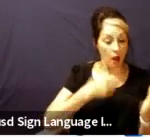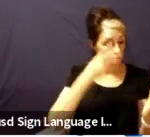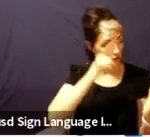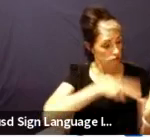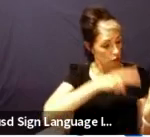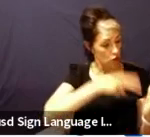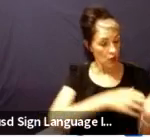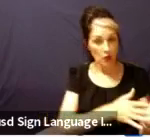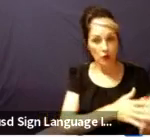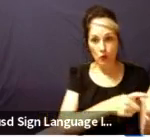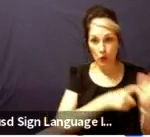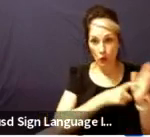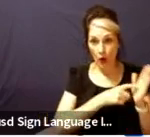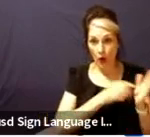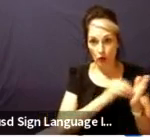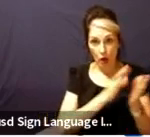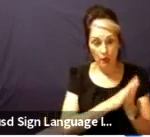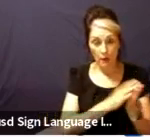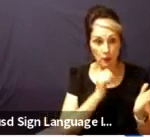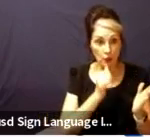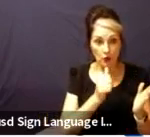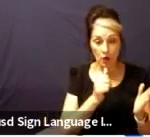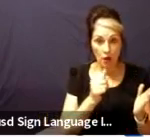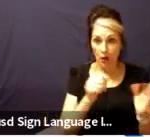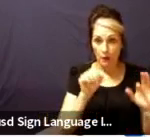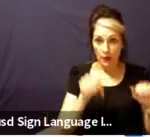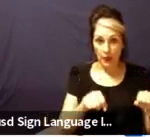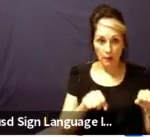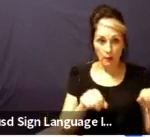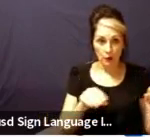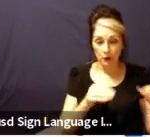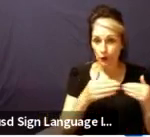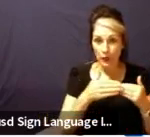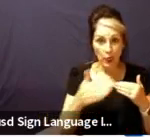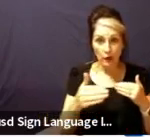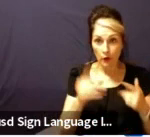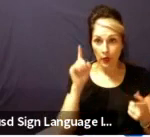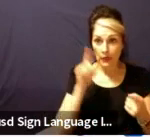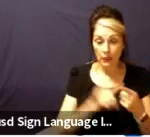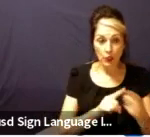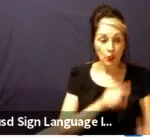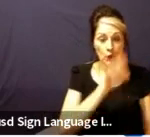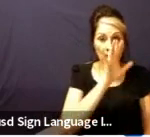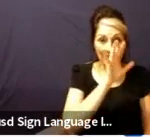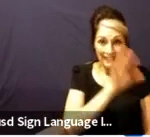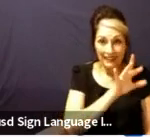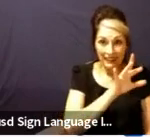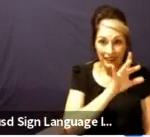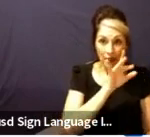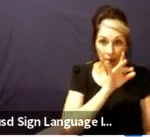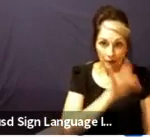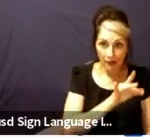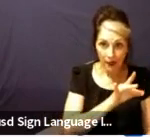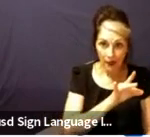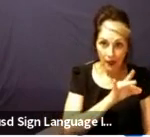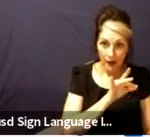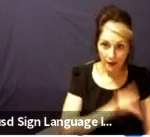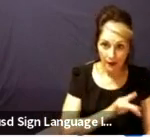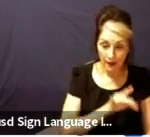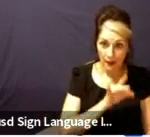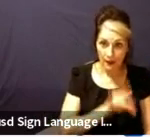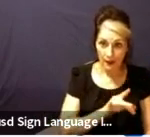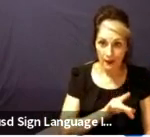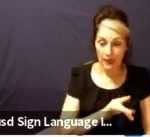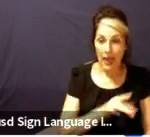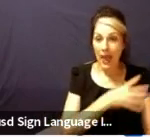required document, it will not you will not be able to move forward until you actually clicked on these particular documents and